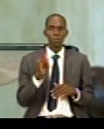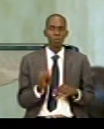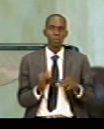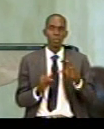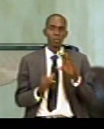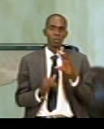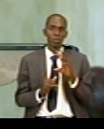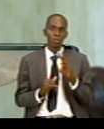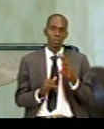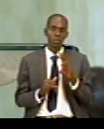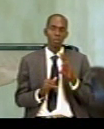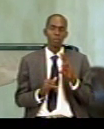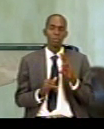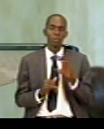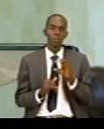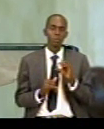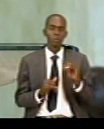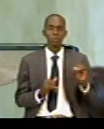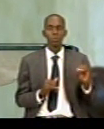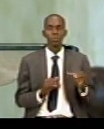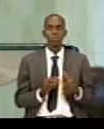by 6 o'clock.